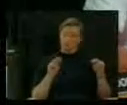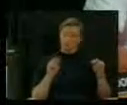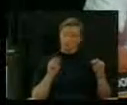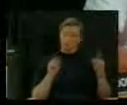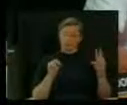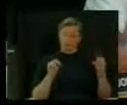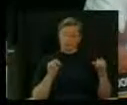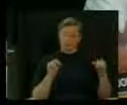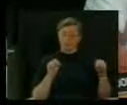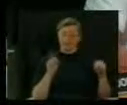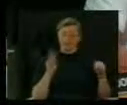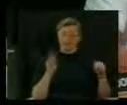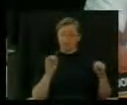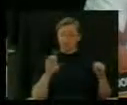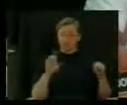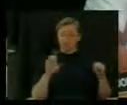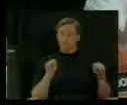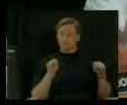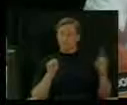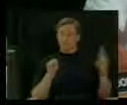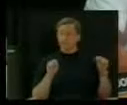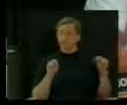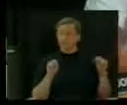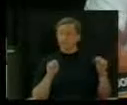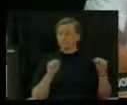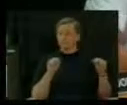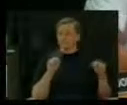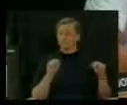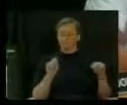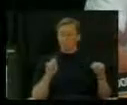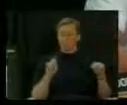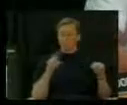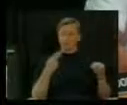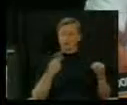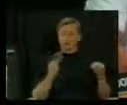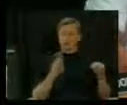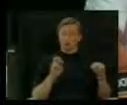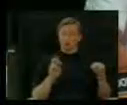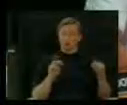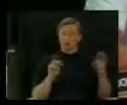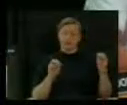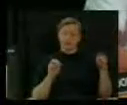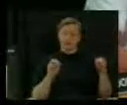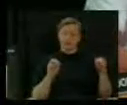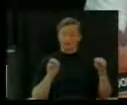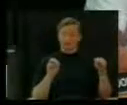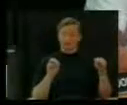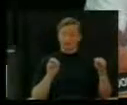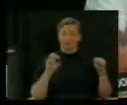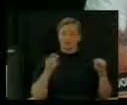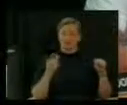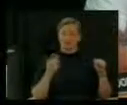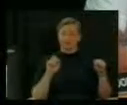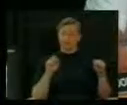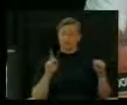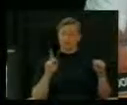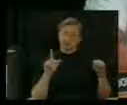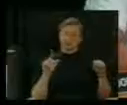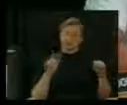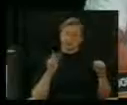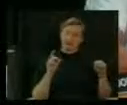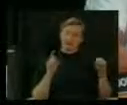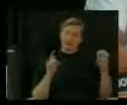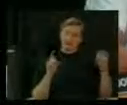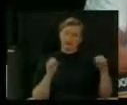Commissioner Ivan Harmon, Commissioner Norman, Yes. Commissioner Boas, Commissioner